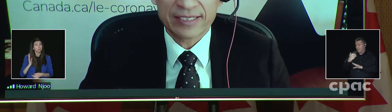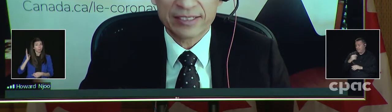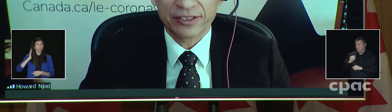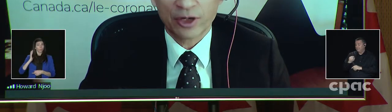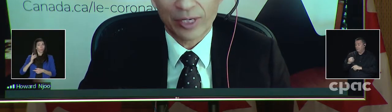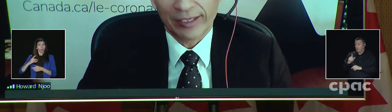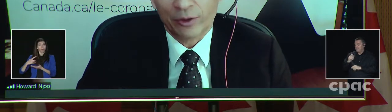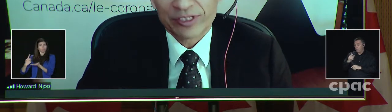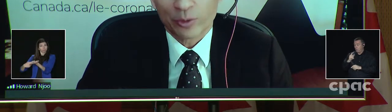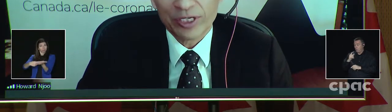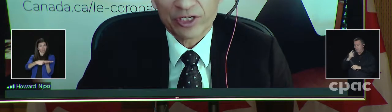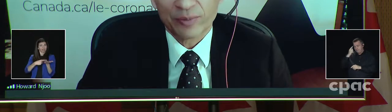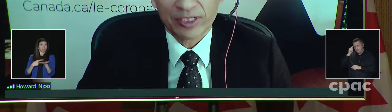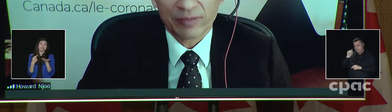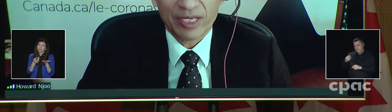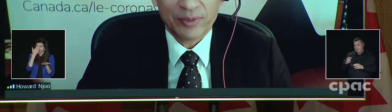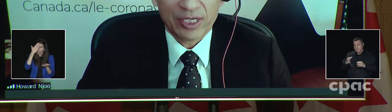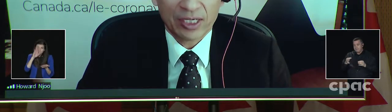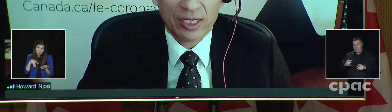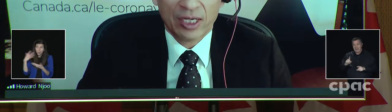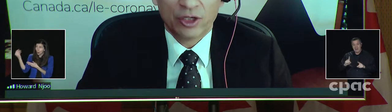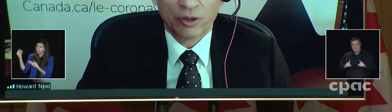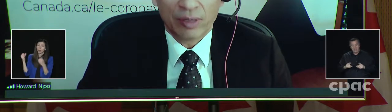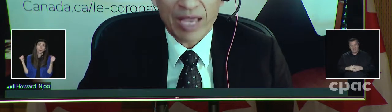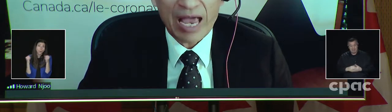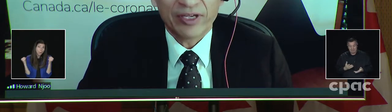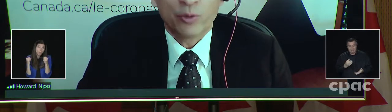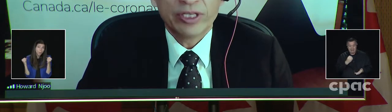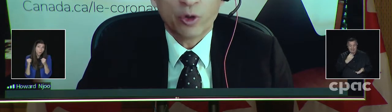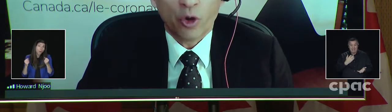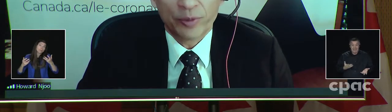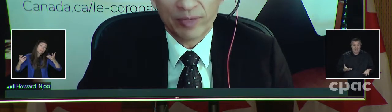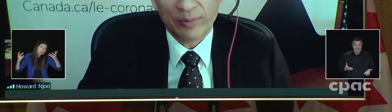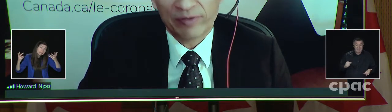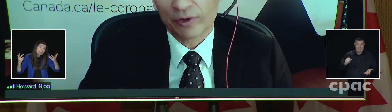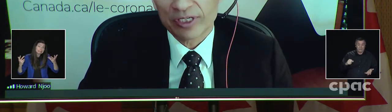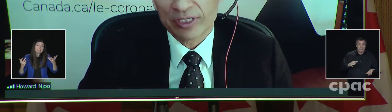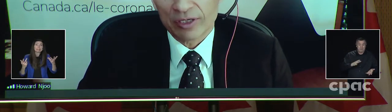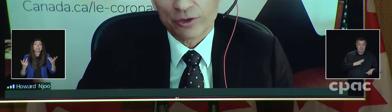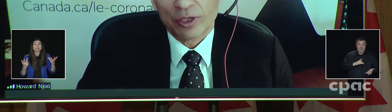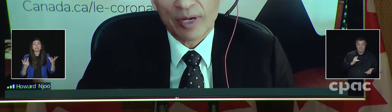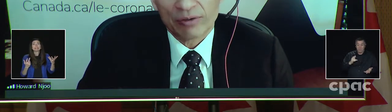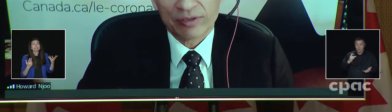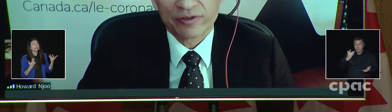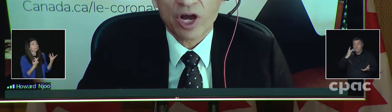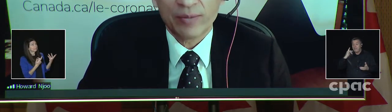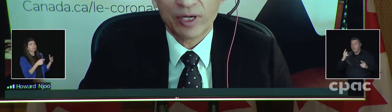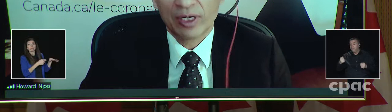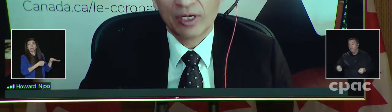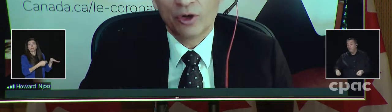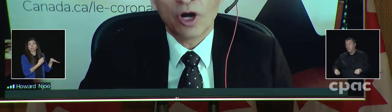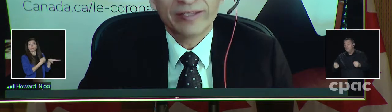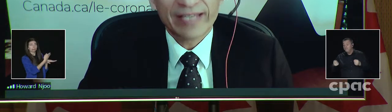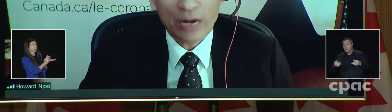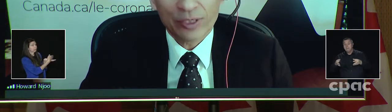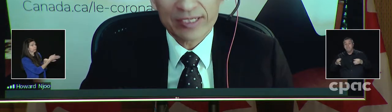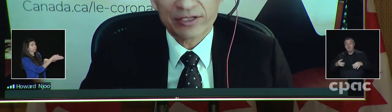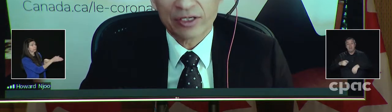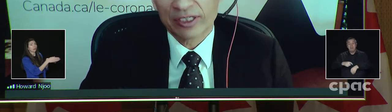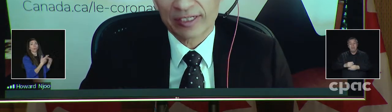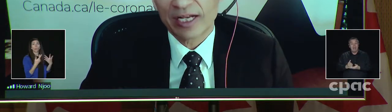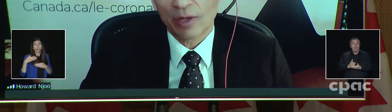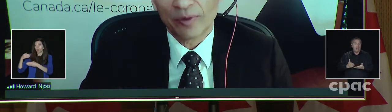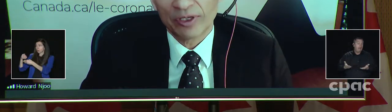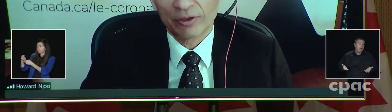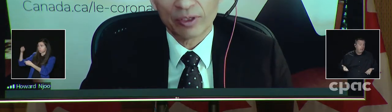holiday season. I know it's the winter, but maybe, having a window open maybe for a certain amount of time, on the hour, et cetera,